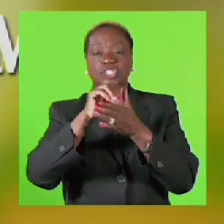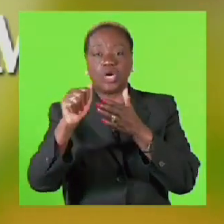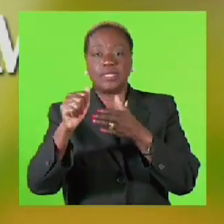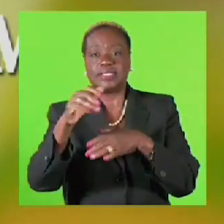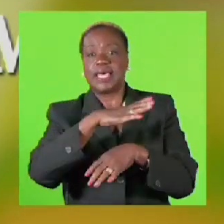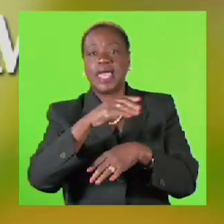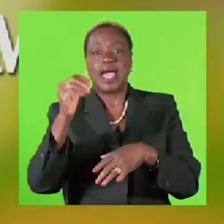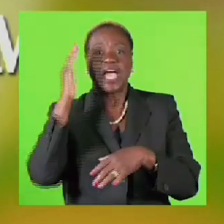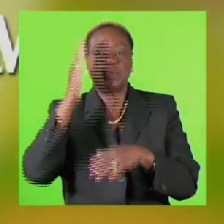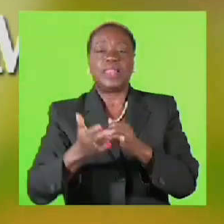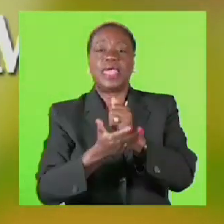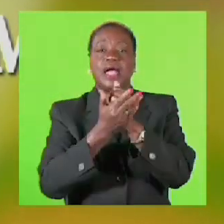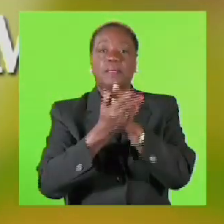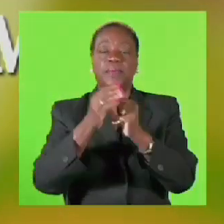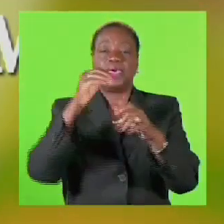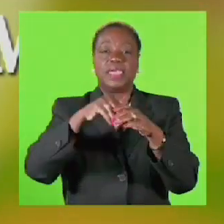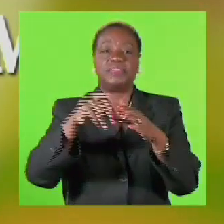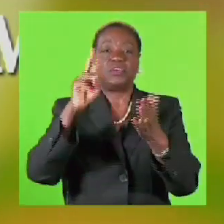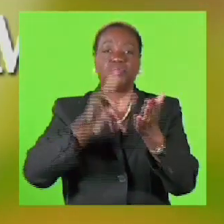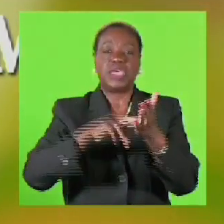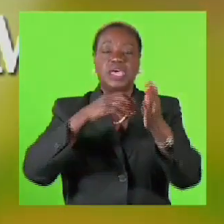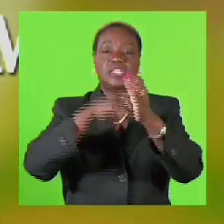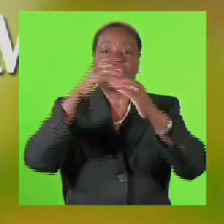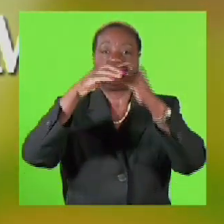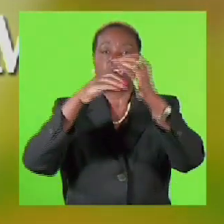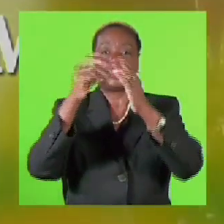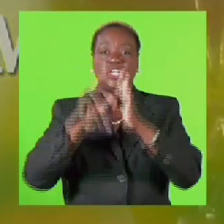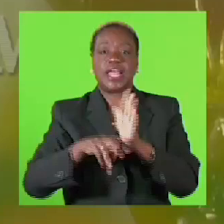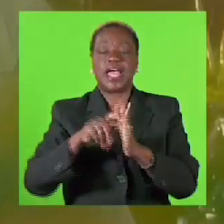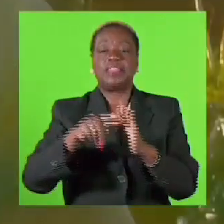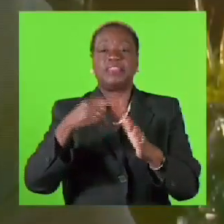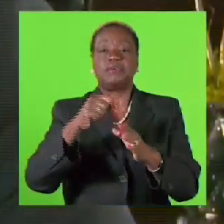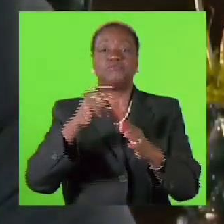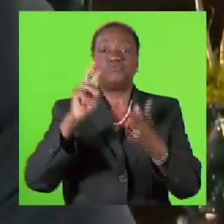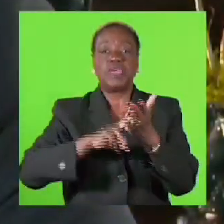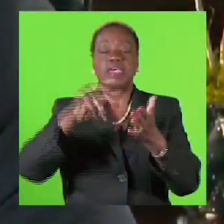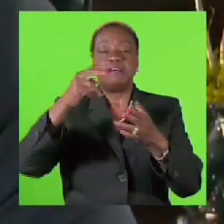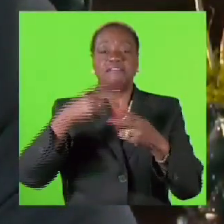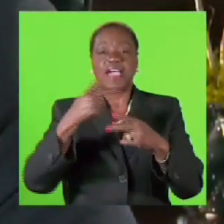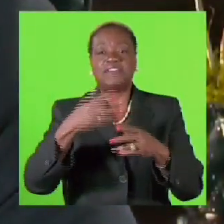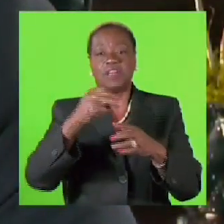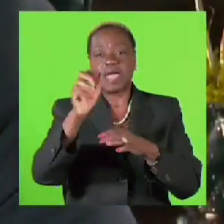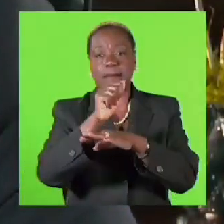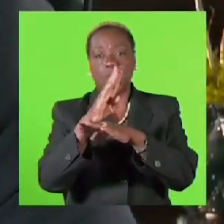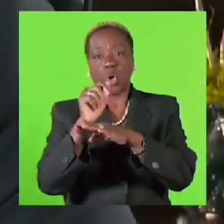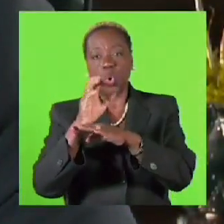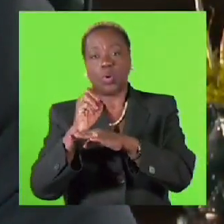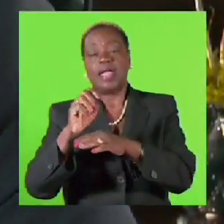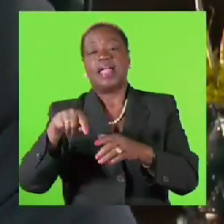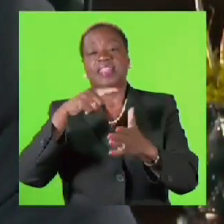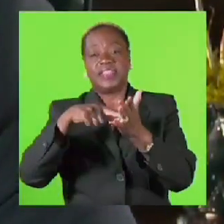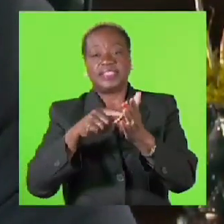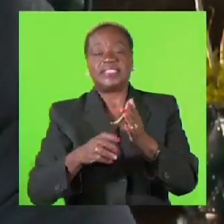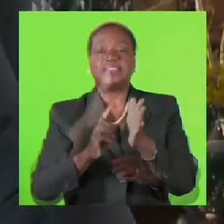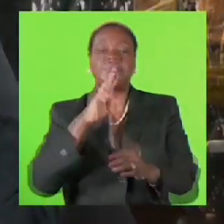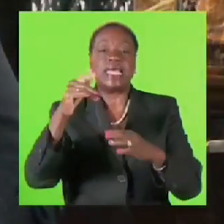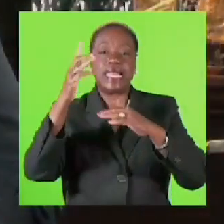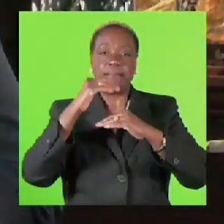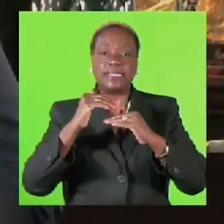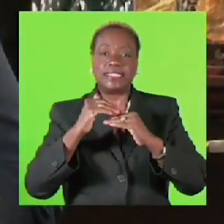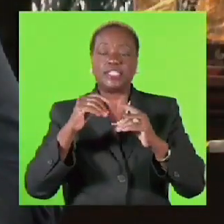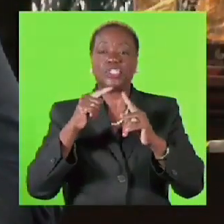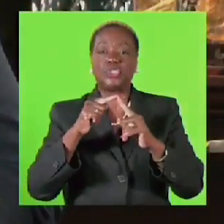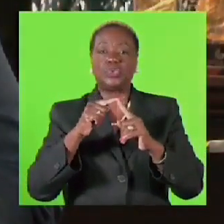and will help in the reconstruction and revival of Abaco. This development will include